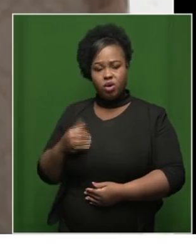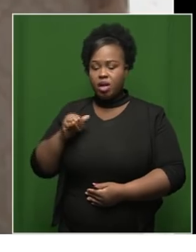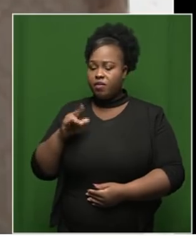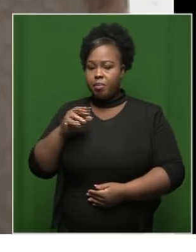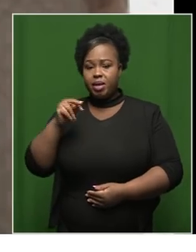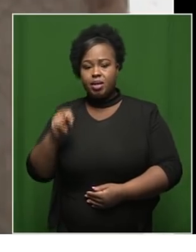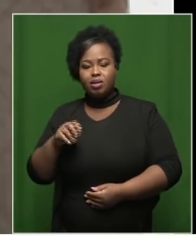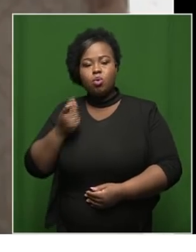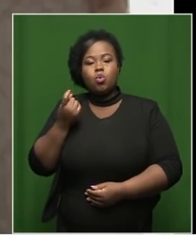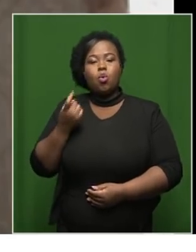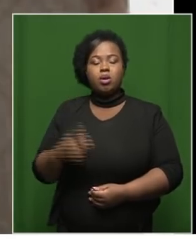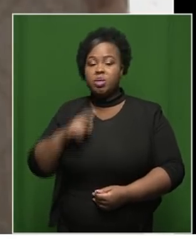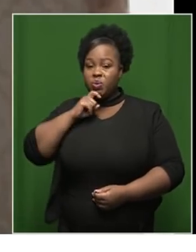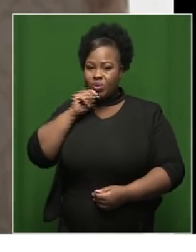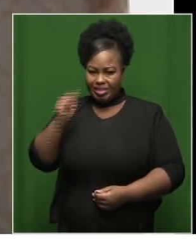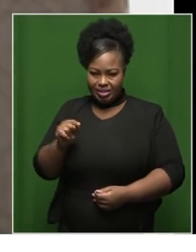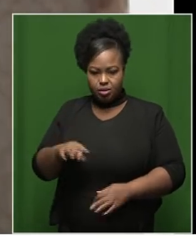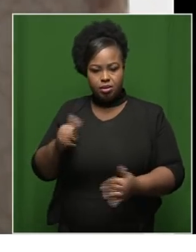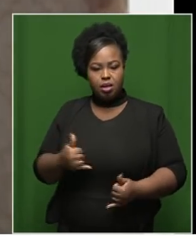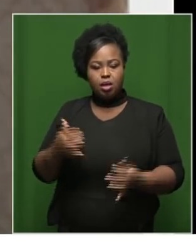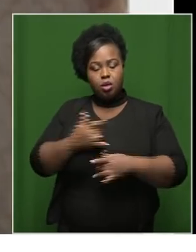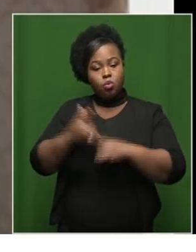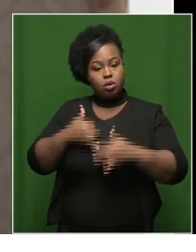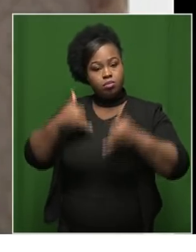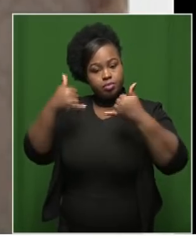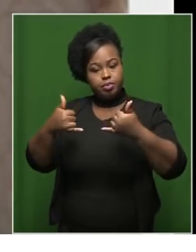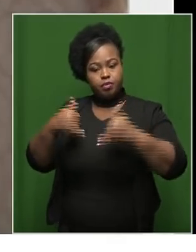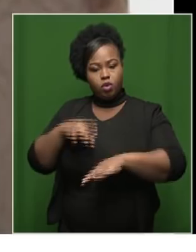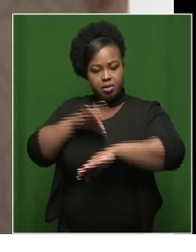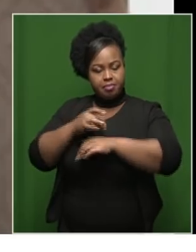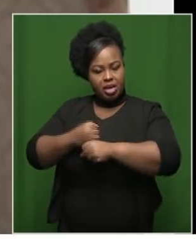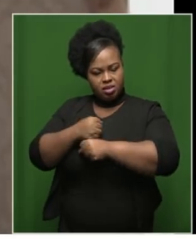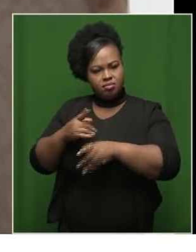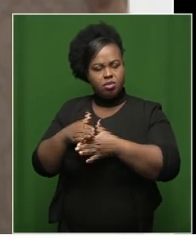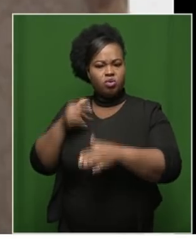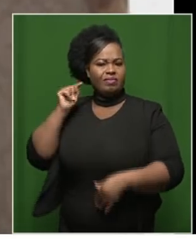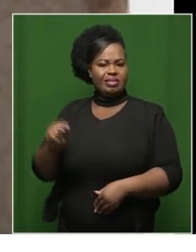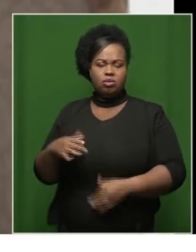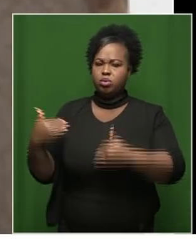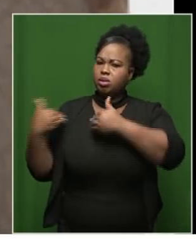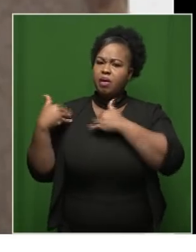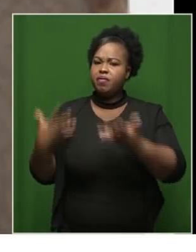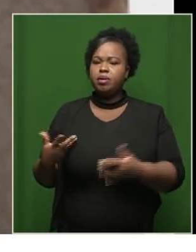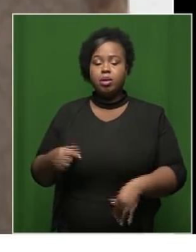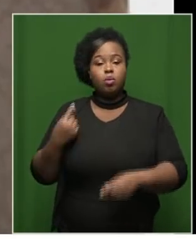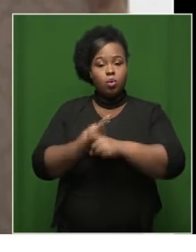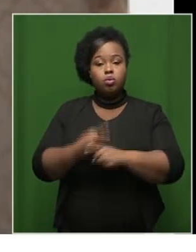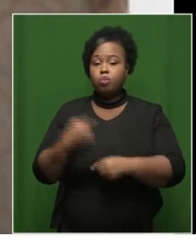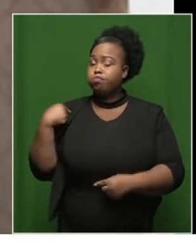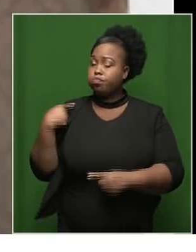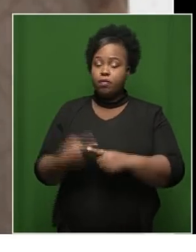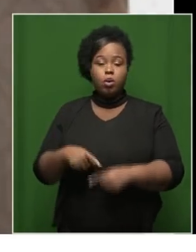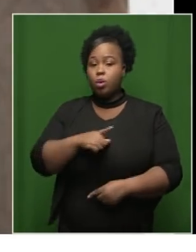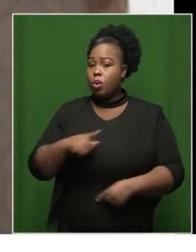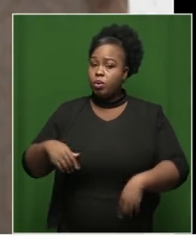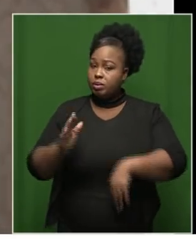was the only drug that was used. And then it won the Nobel Prize in medicine because of that. So it is a very safe drug in humans, and it has been around for a very long